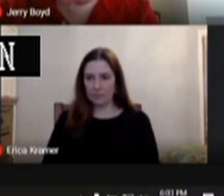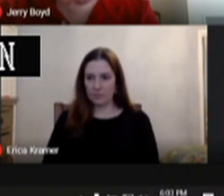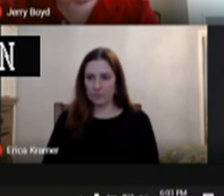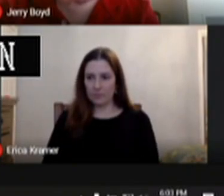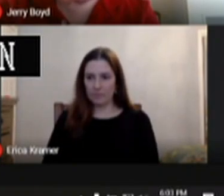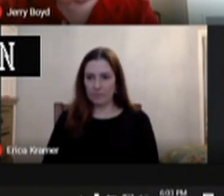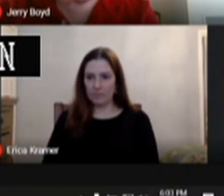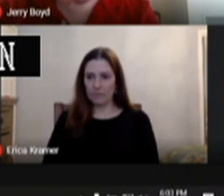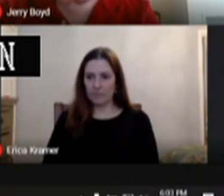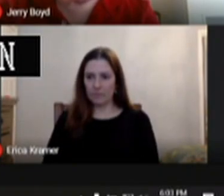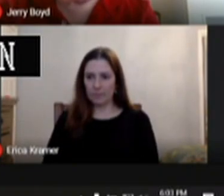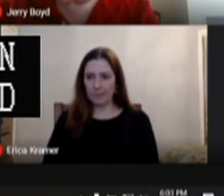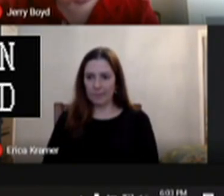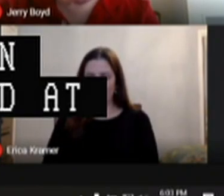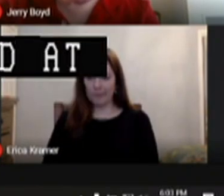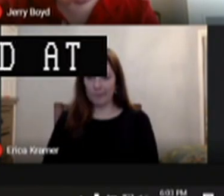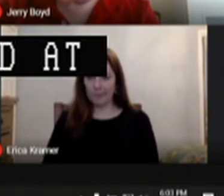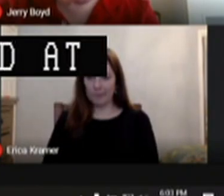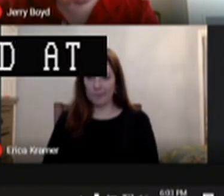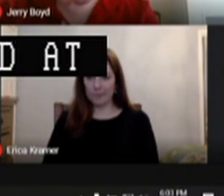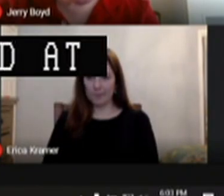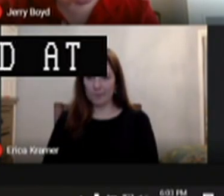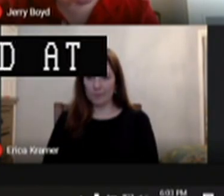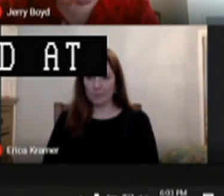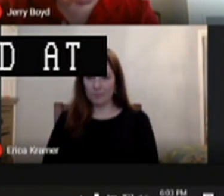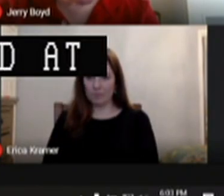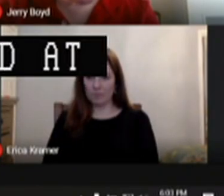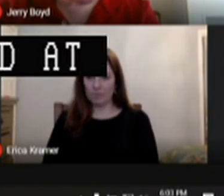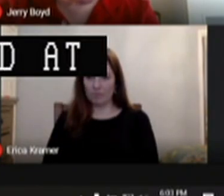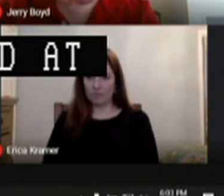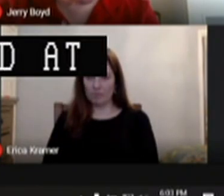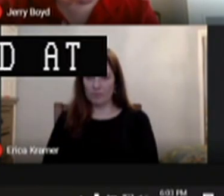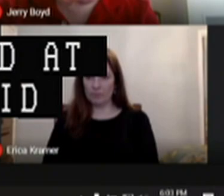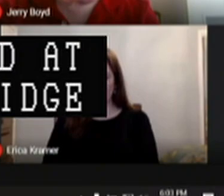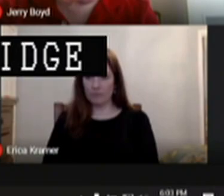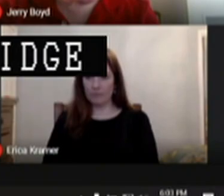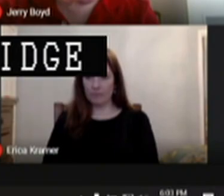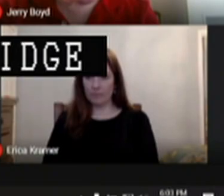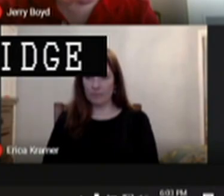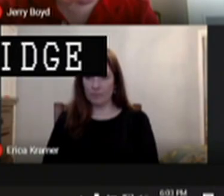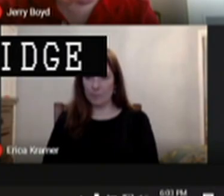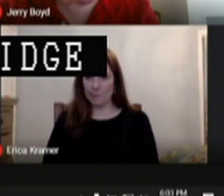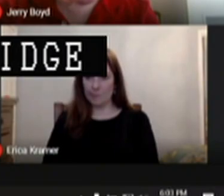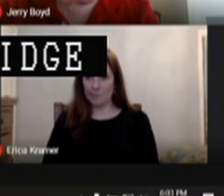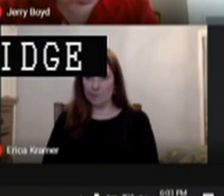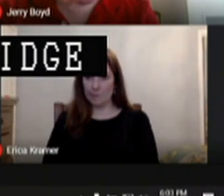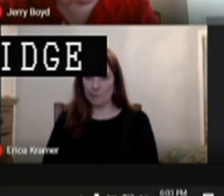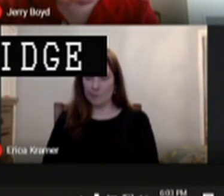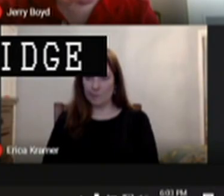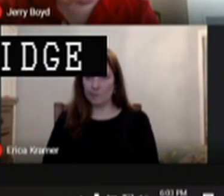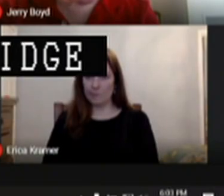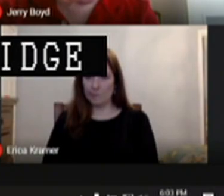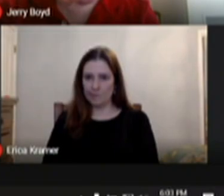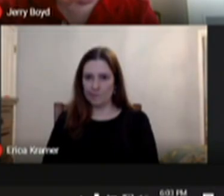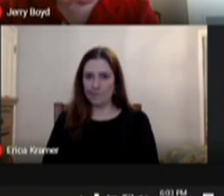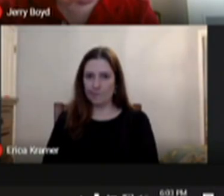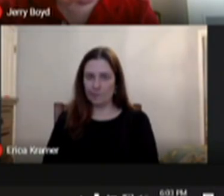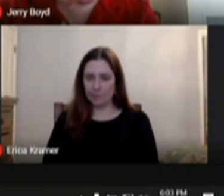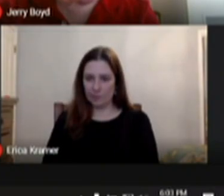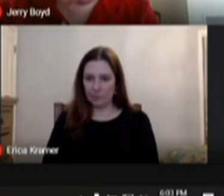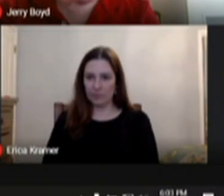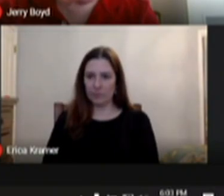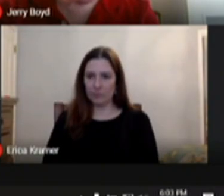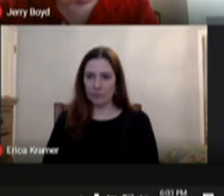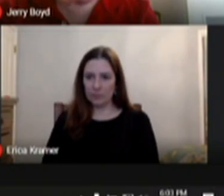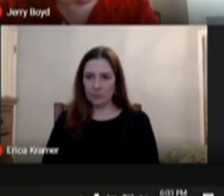at the MBTA project and along Cambridge Street. And differential settlement at areas where brick joins with other